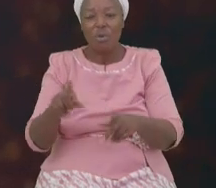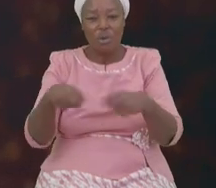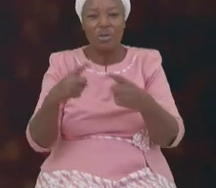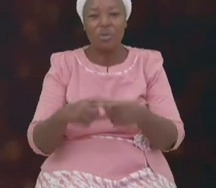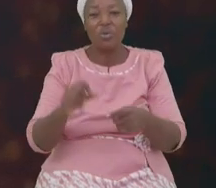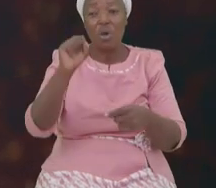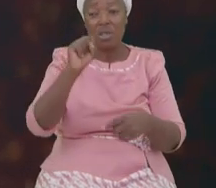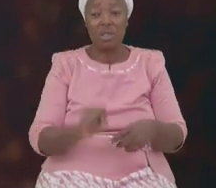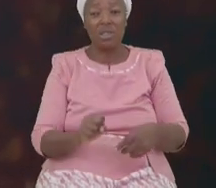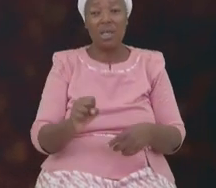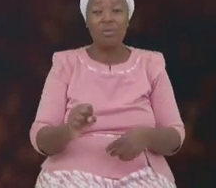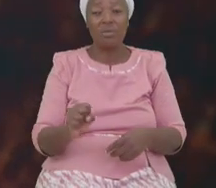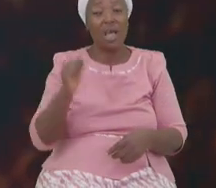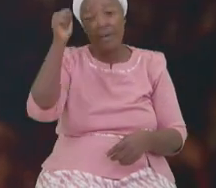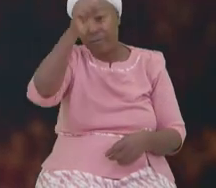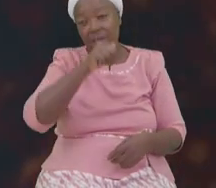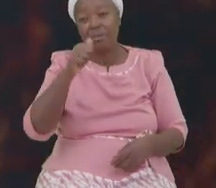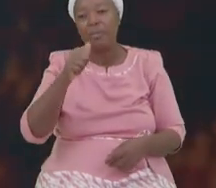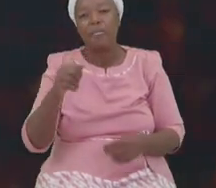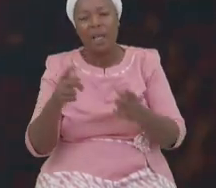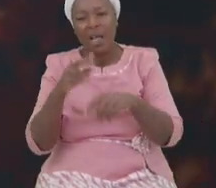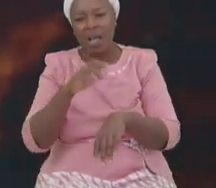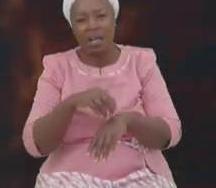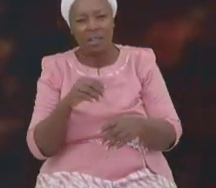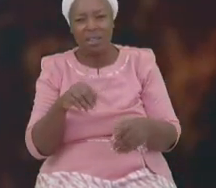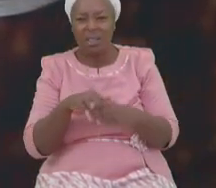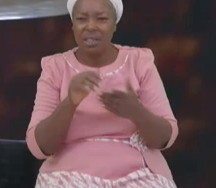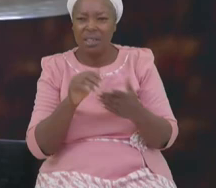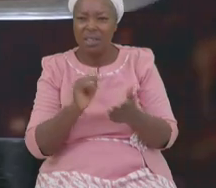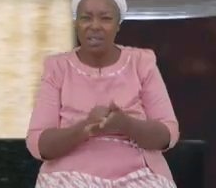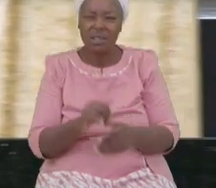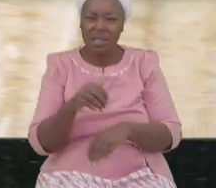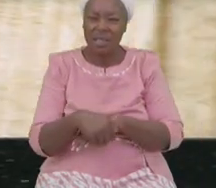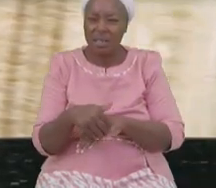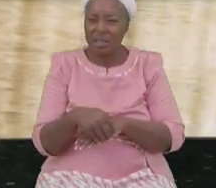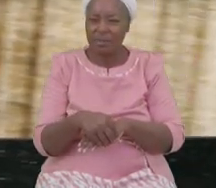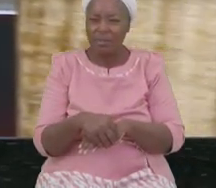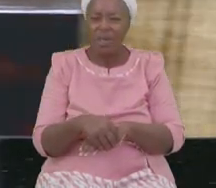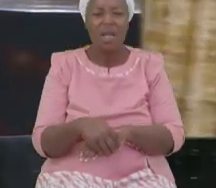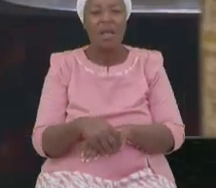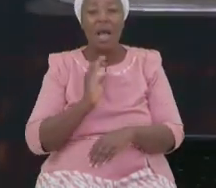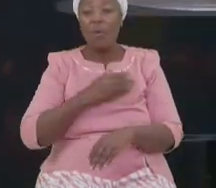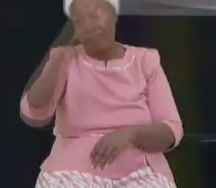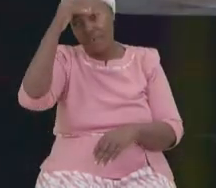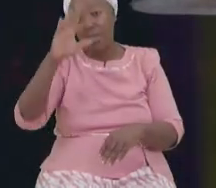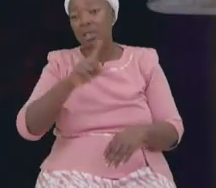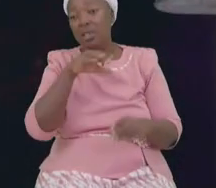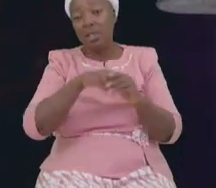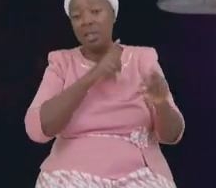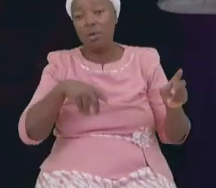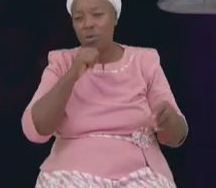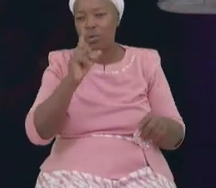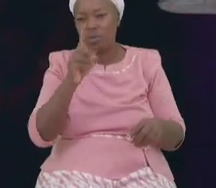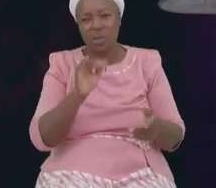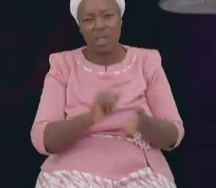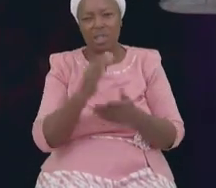Africa. And that night, I was not the person preaching. It was another person preaching. And